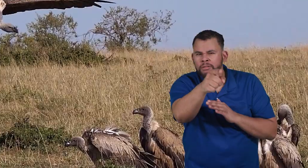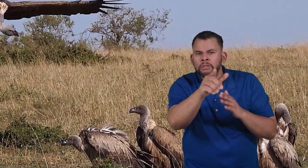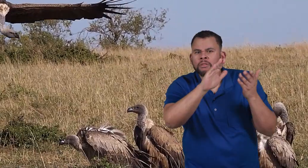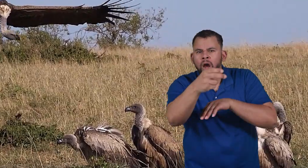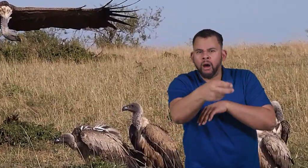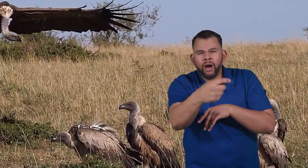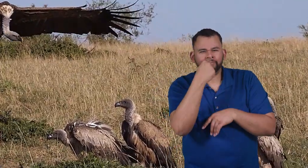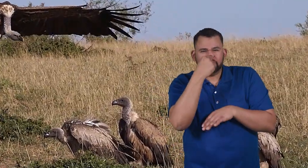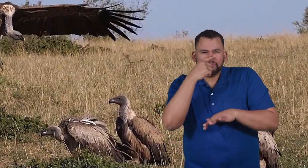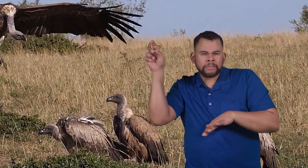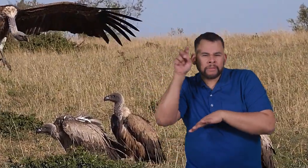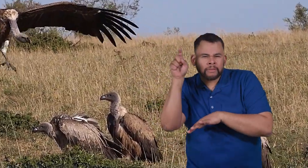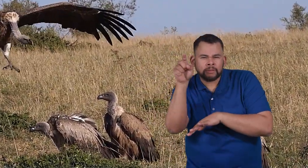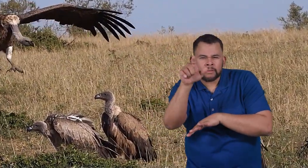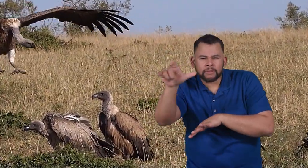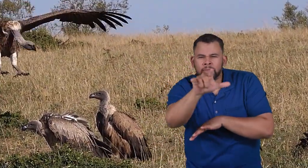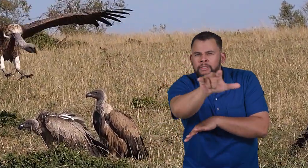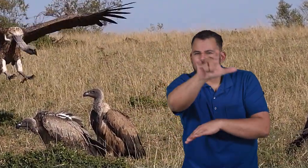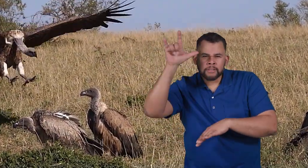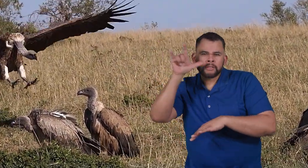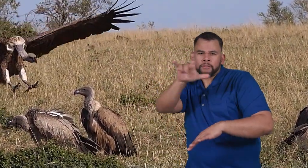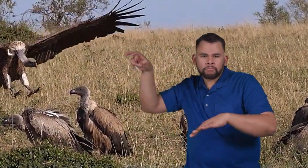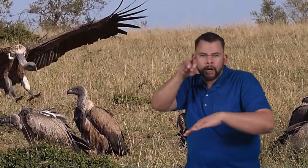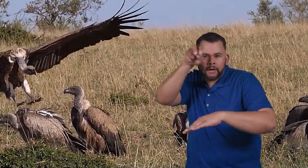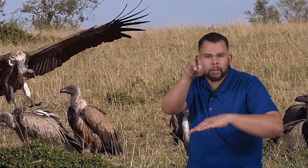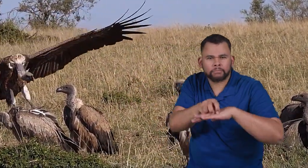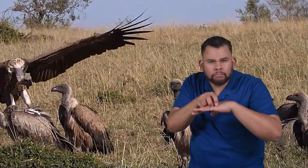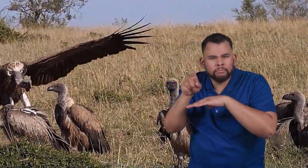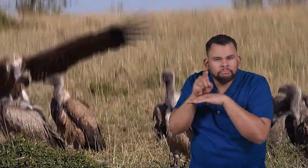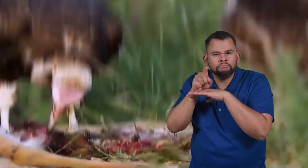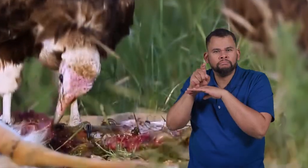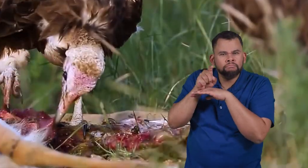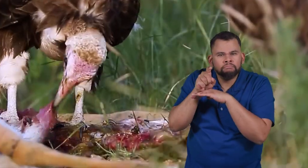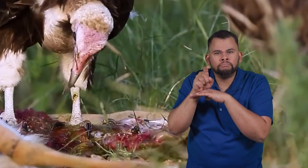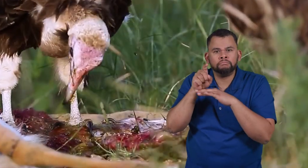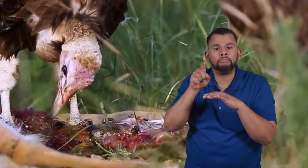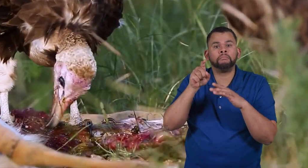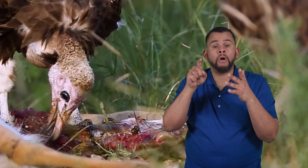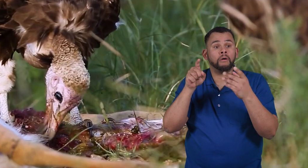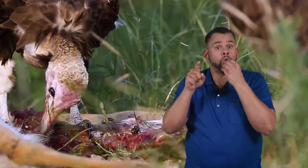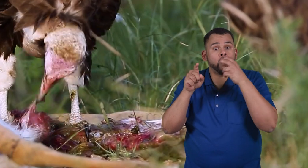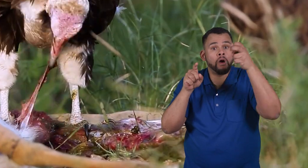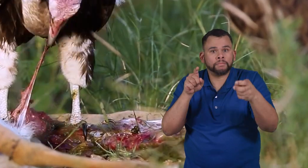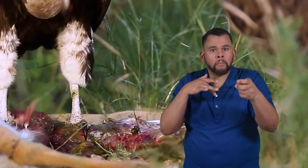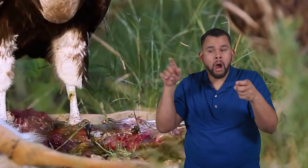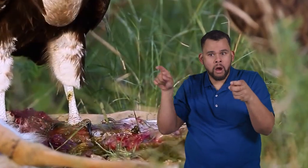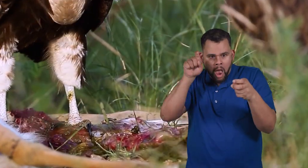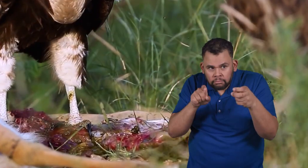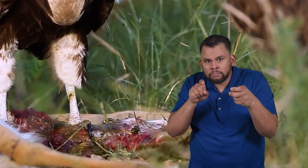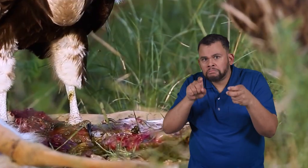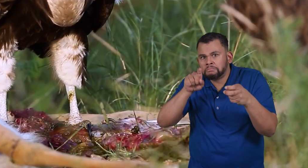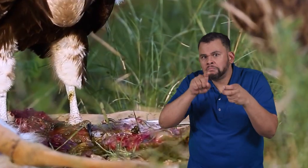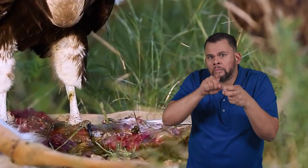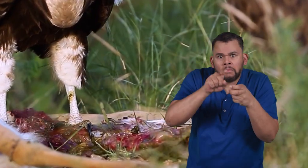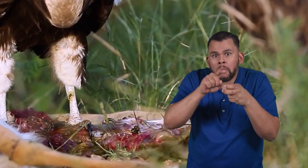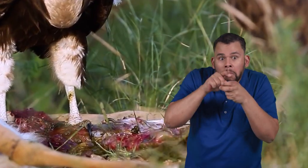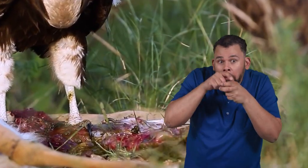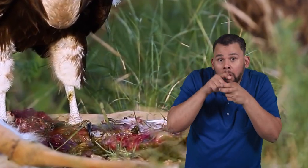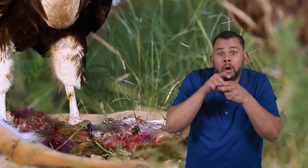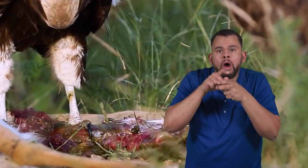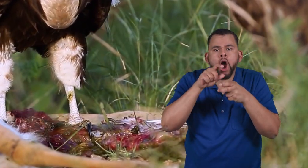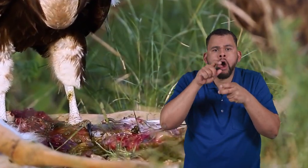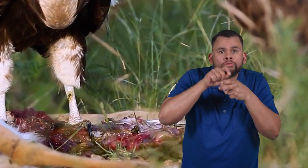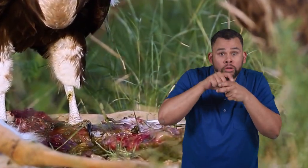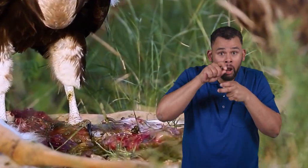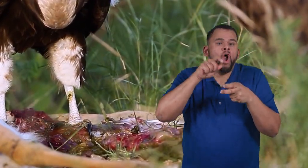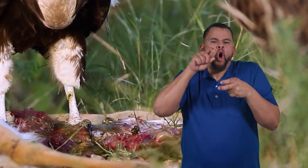easy to detect the smell of dead animals, even from a distance. When a vulture finds a meal, it usually lands next to